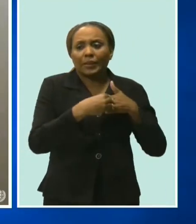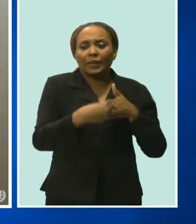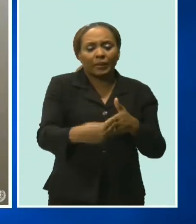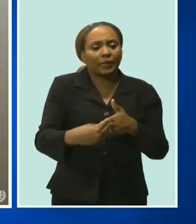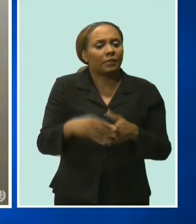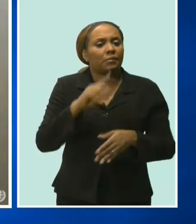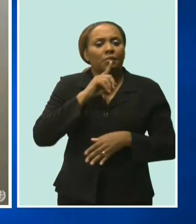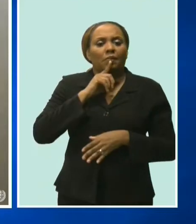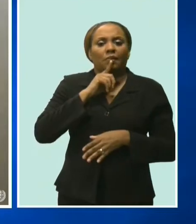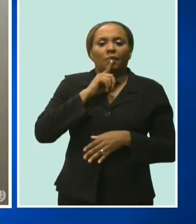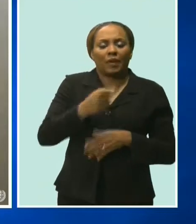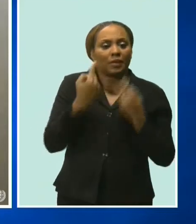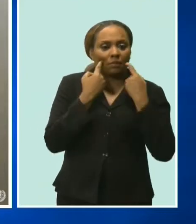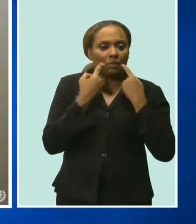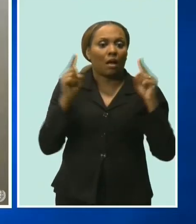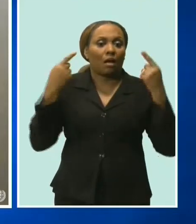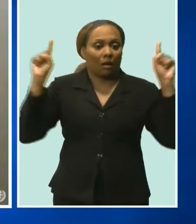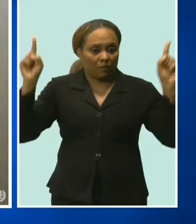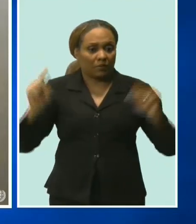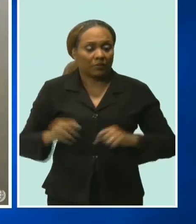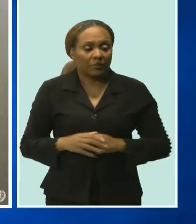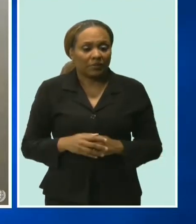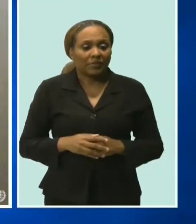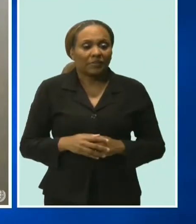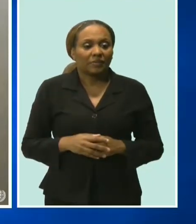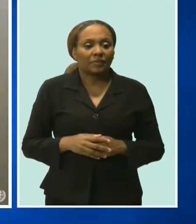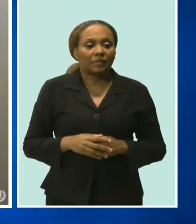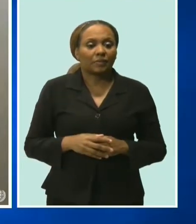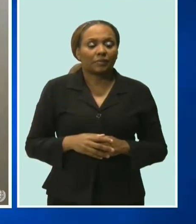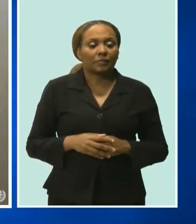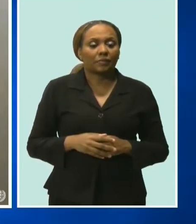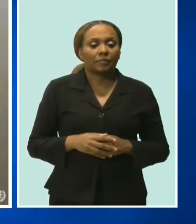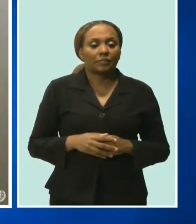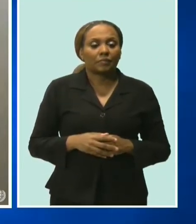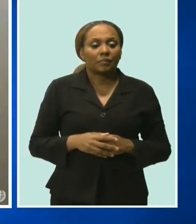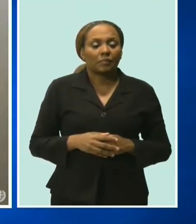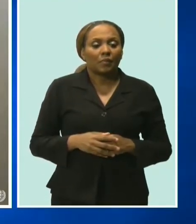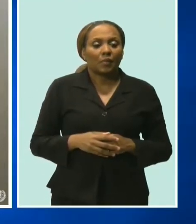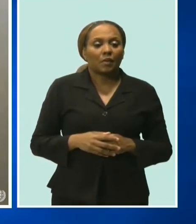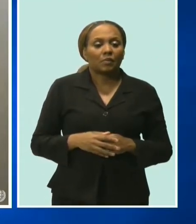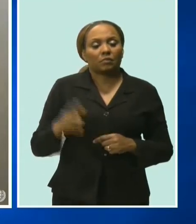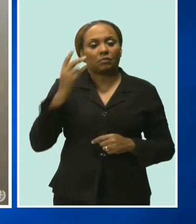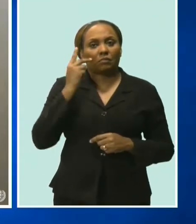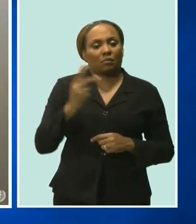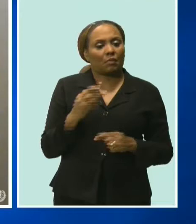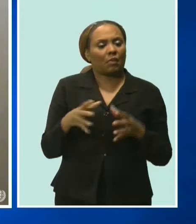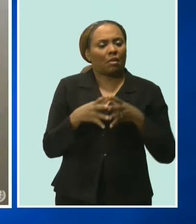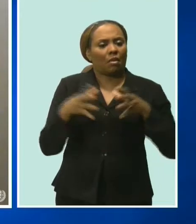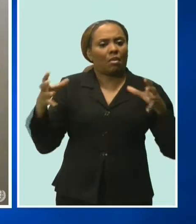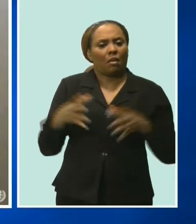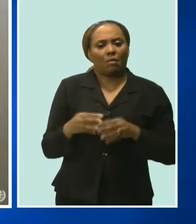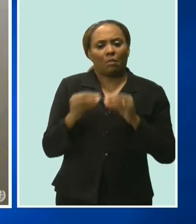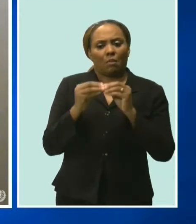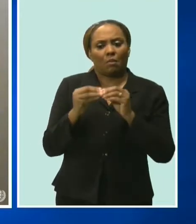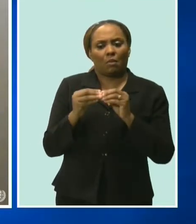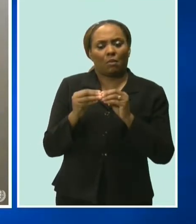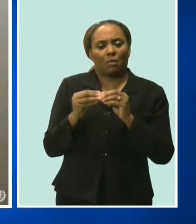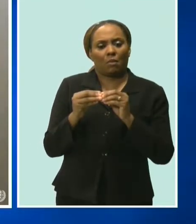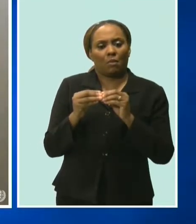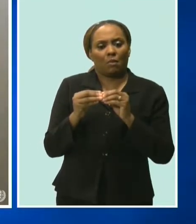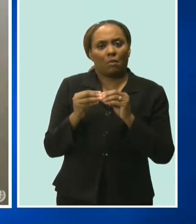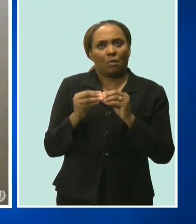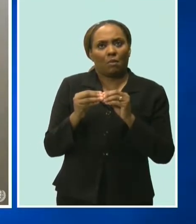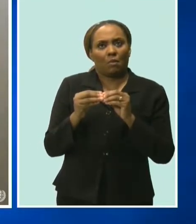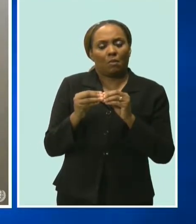and positioning for economic recovery. We've seen even more press coverage profiling the rock star status of our